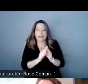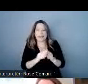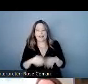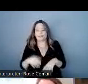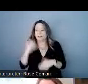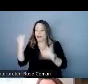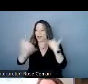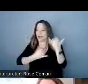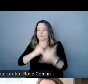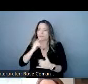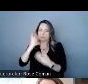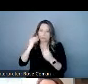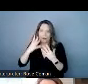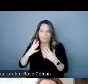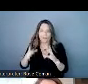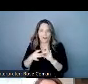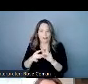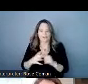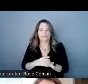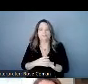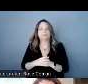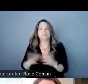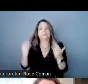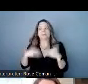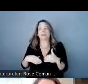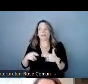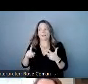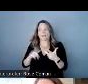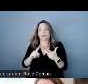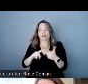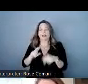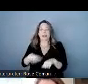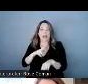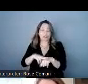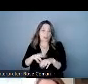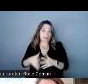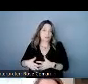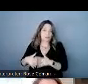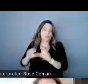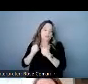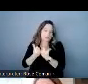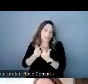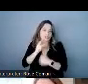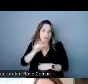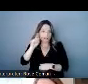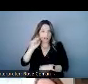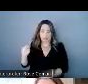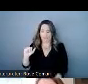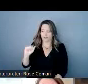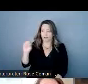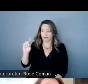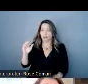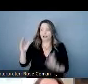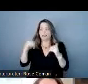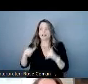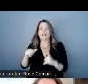um the national association for the deaf another amazing organization say what club